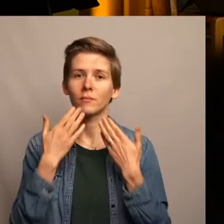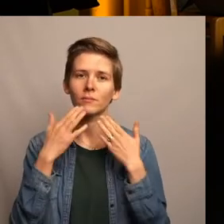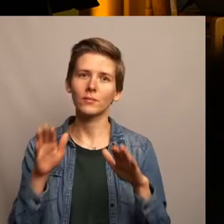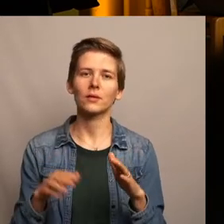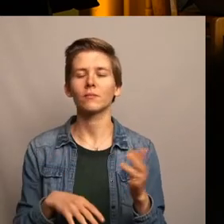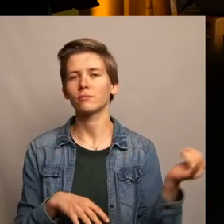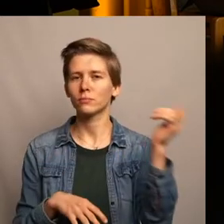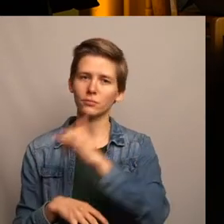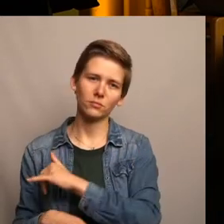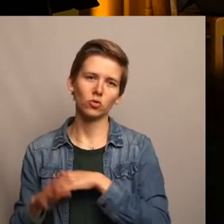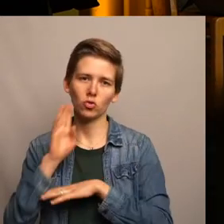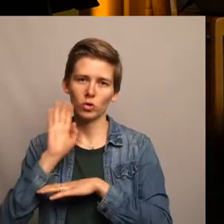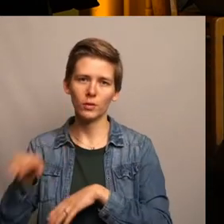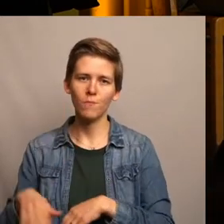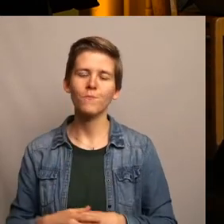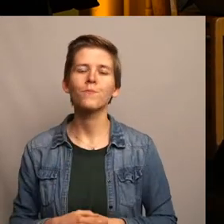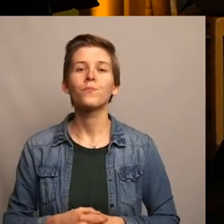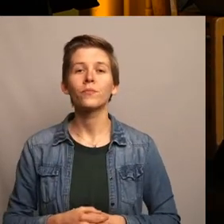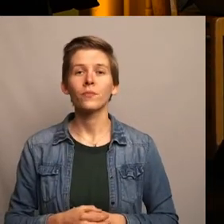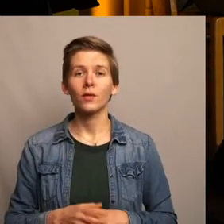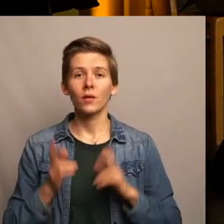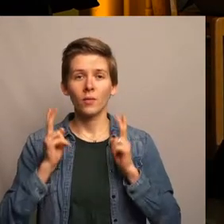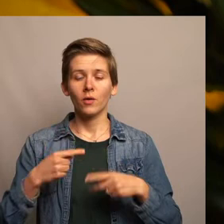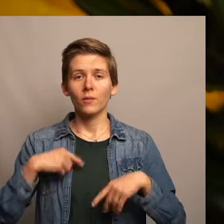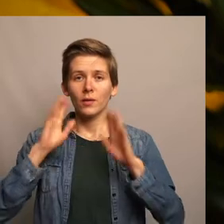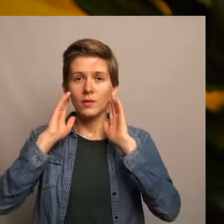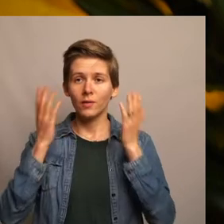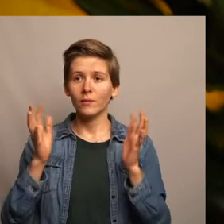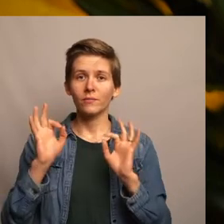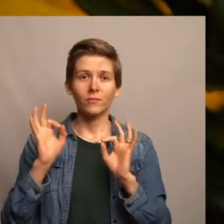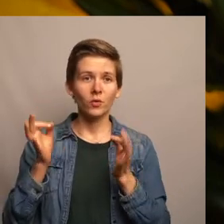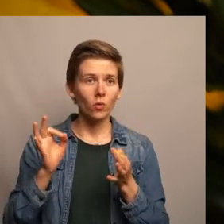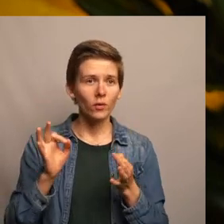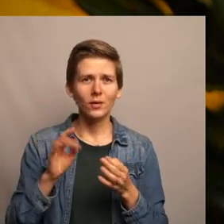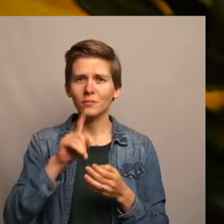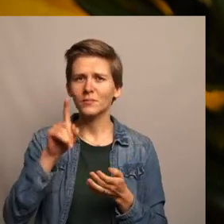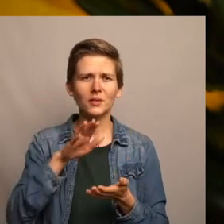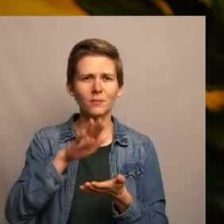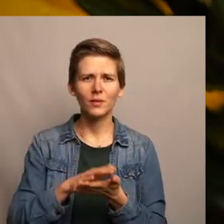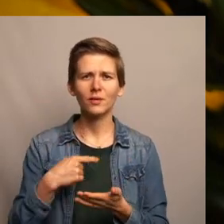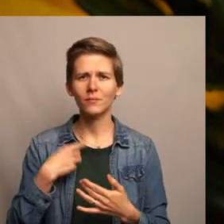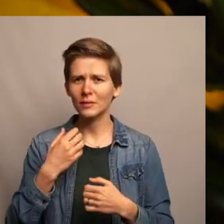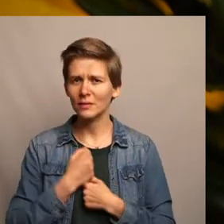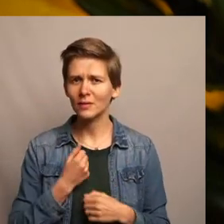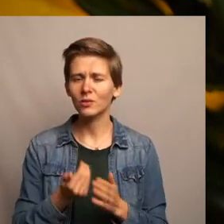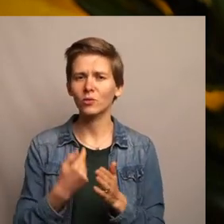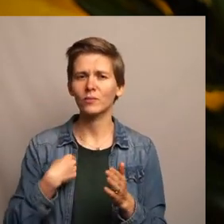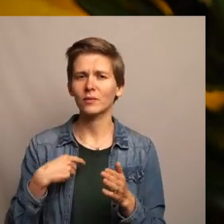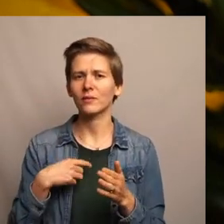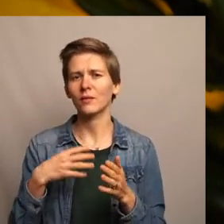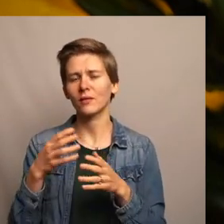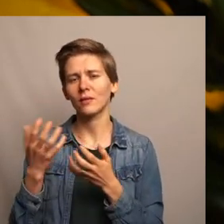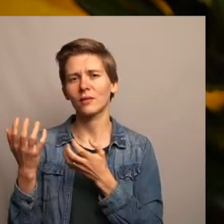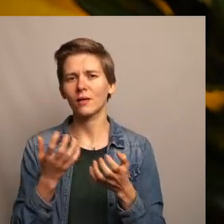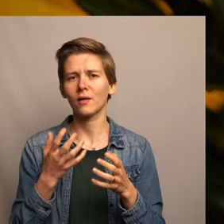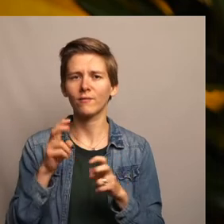like I don't know where can I get, like, because like you need to get a diagnosis of being trans